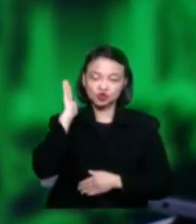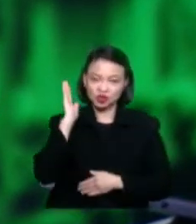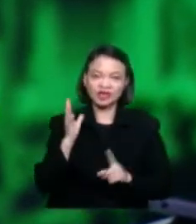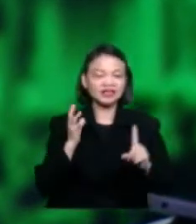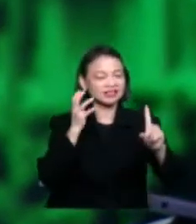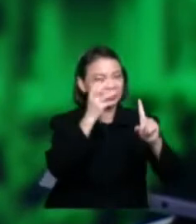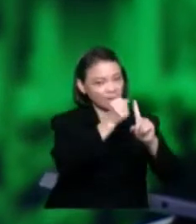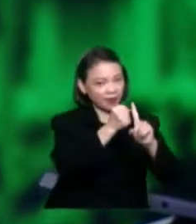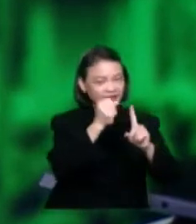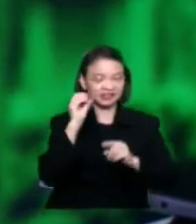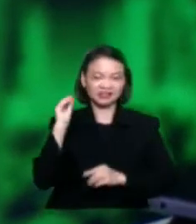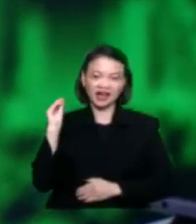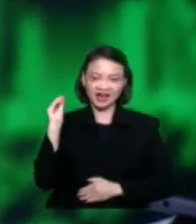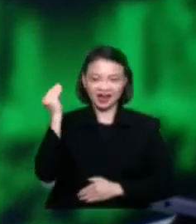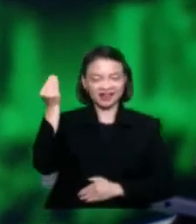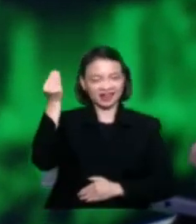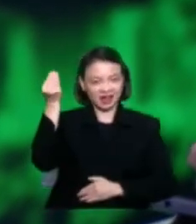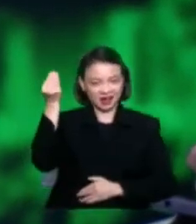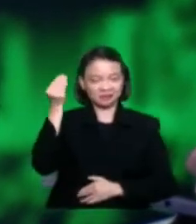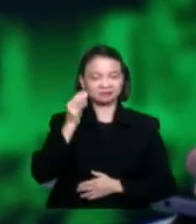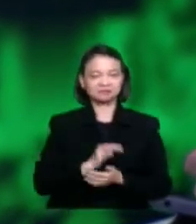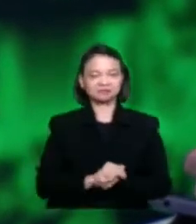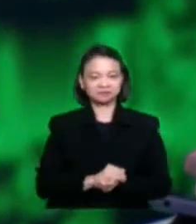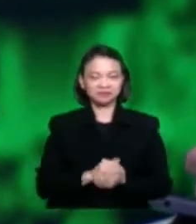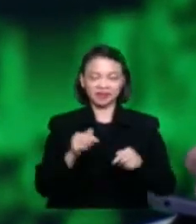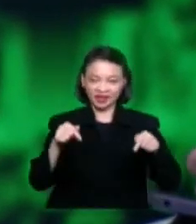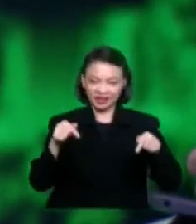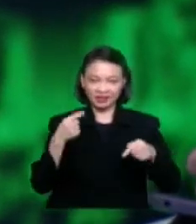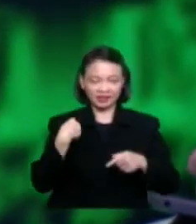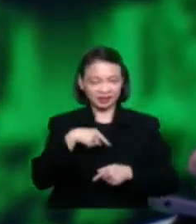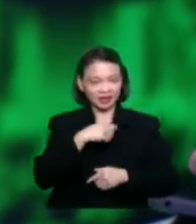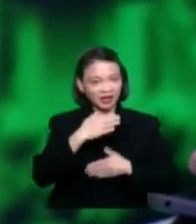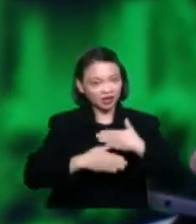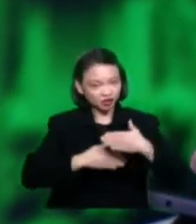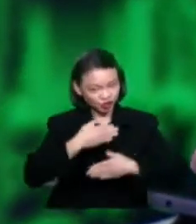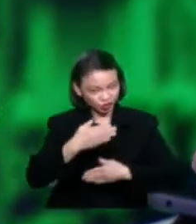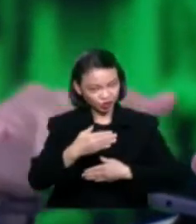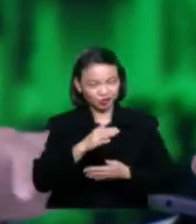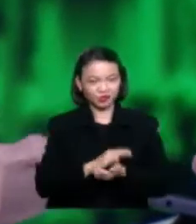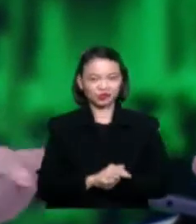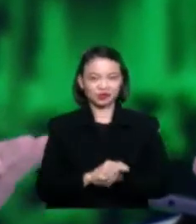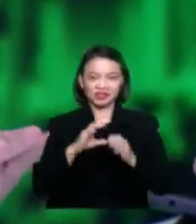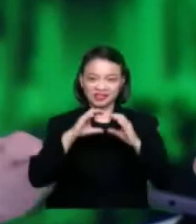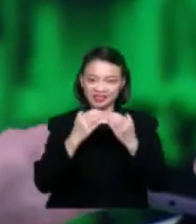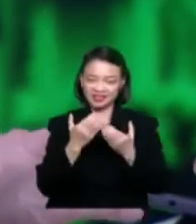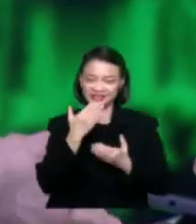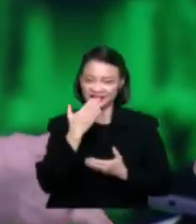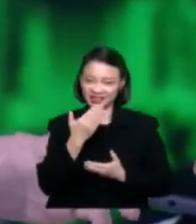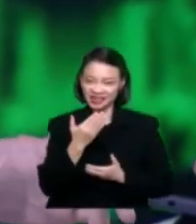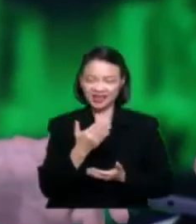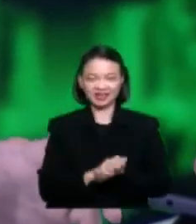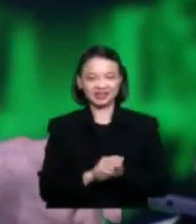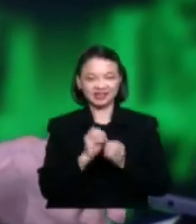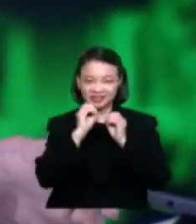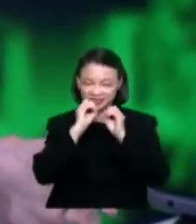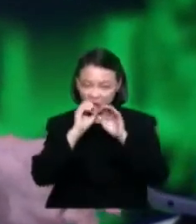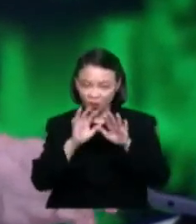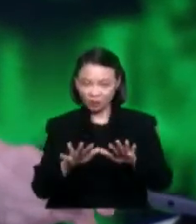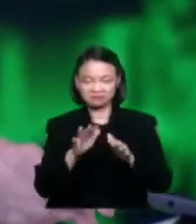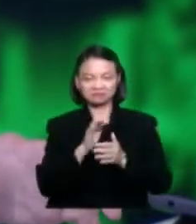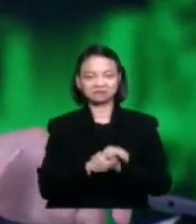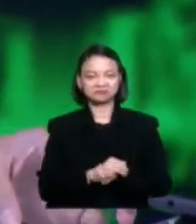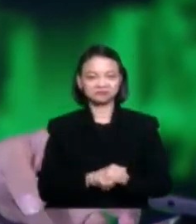we are going to continue to our Q&A sessions. Here we have several questions from